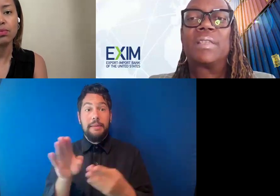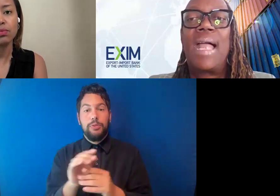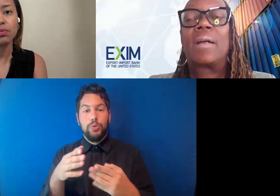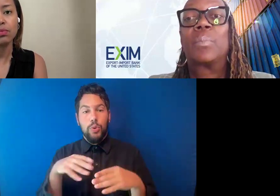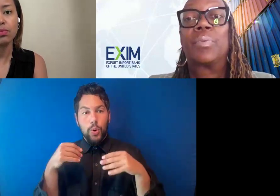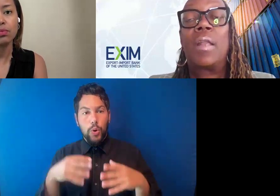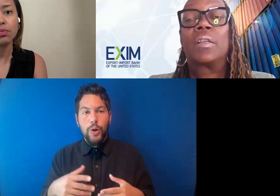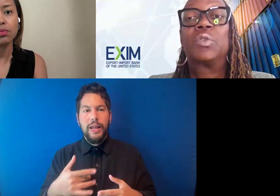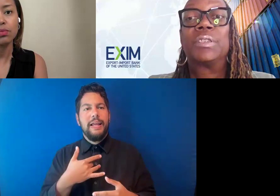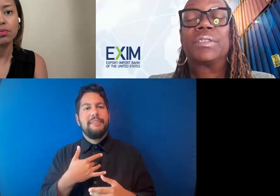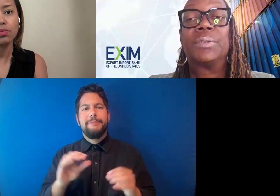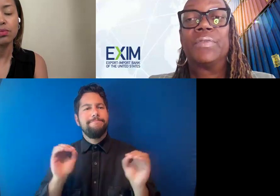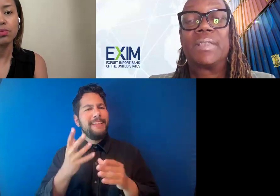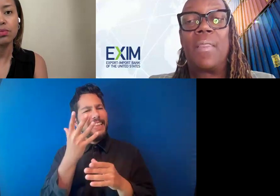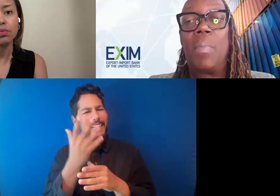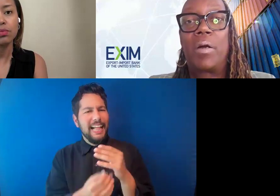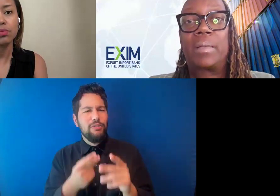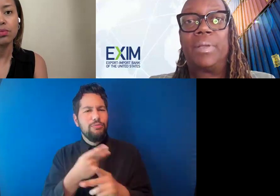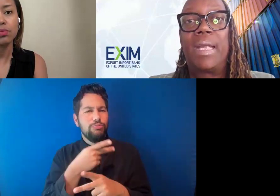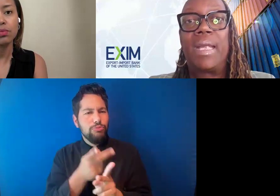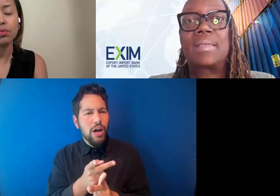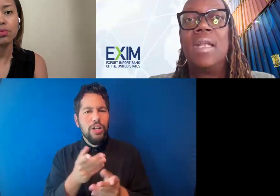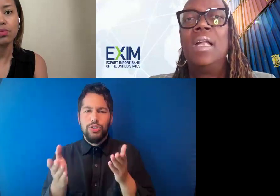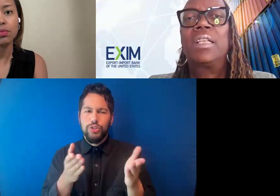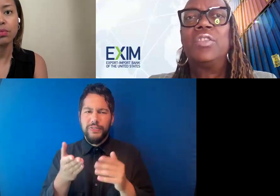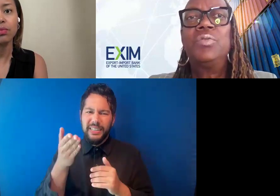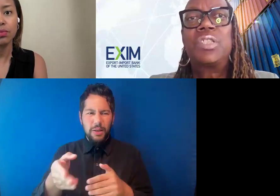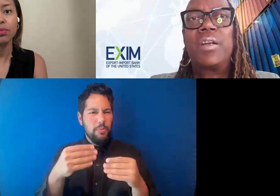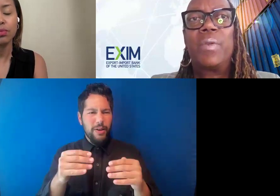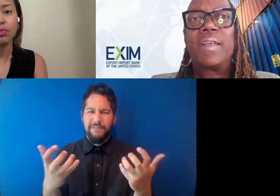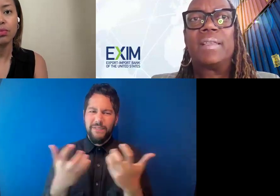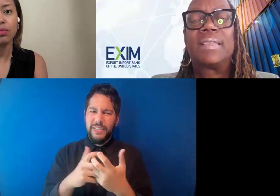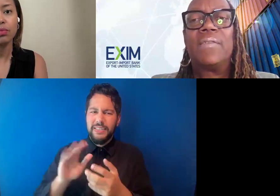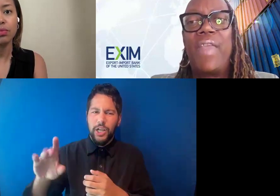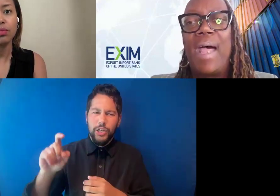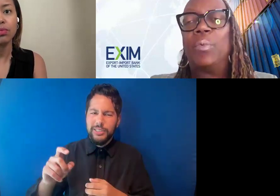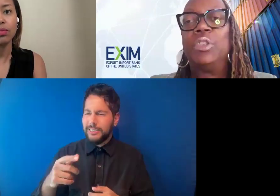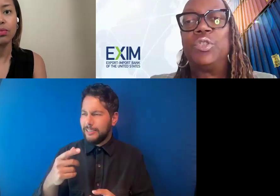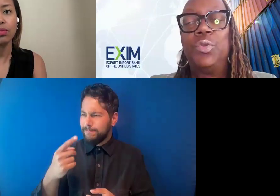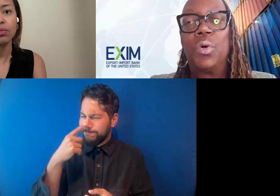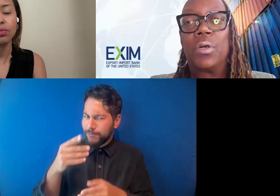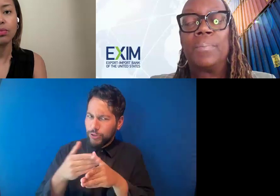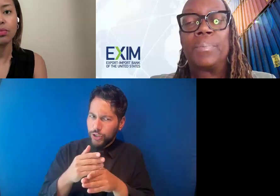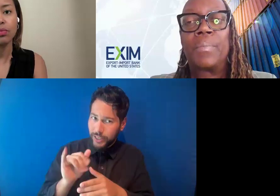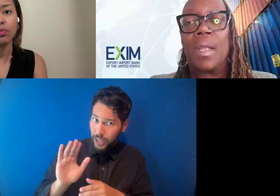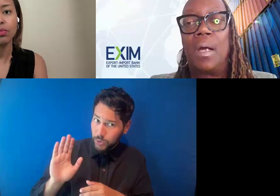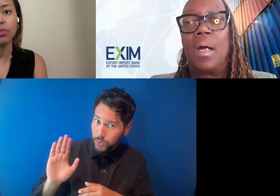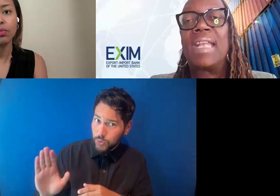there was a lack of a product or service in the marketplace. Can you share with us if that was